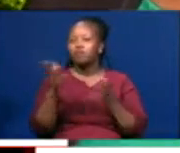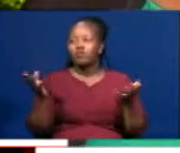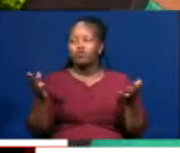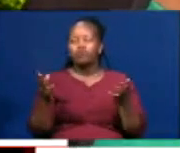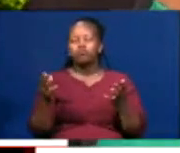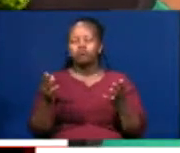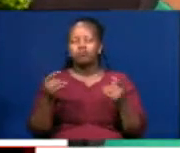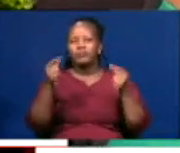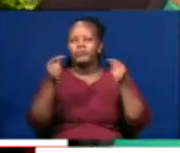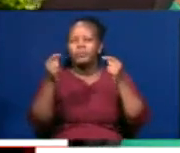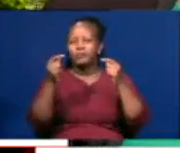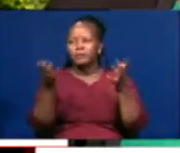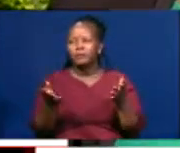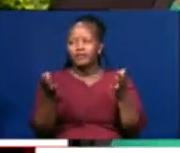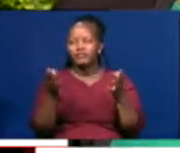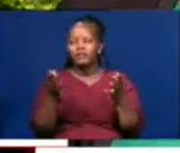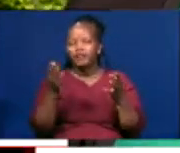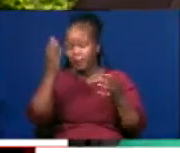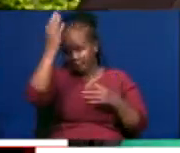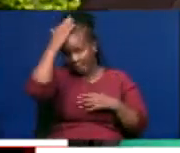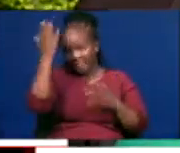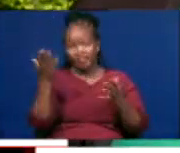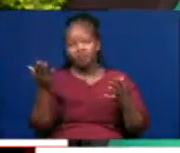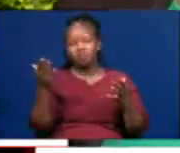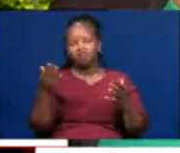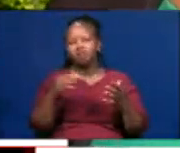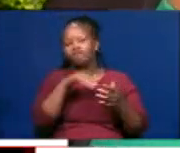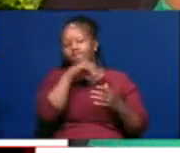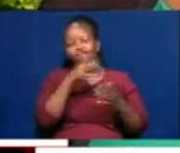on Monday Raila Odinga will not be having youths in Nairobi